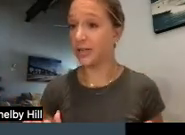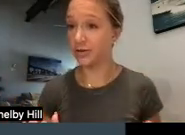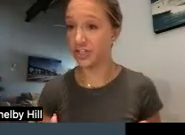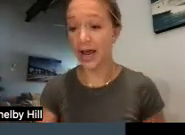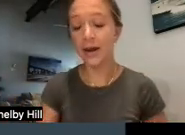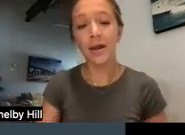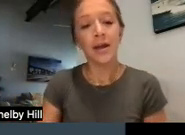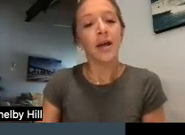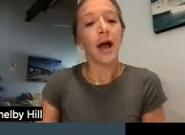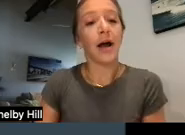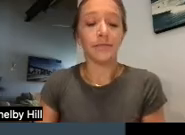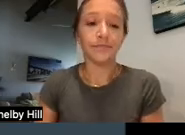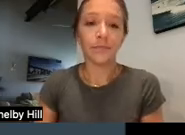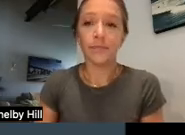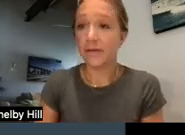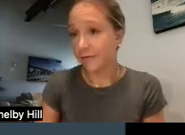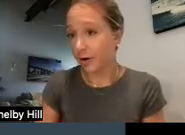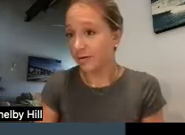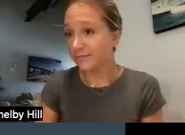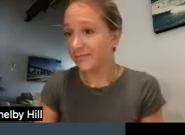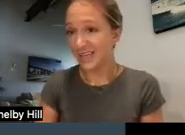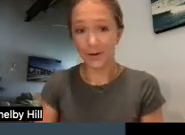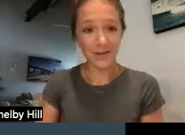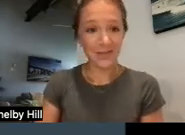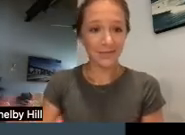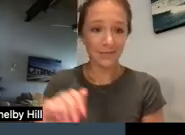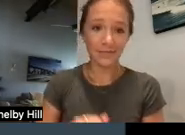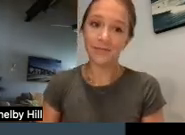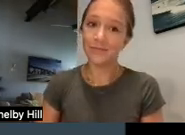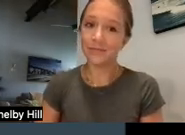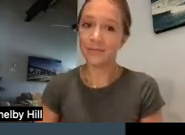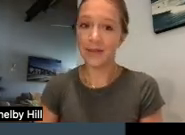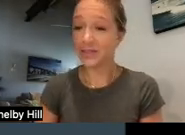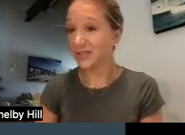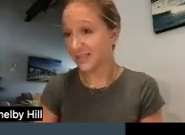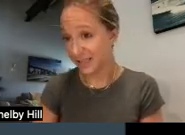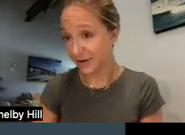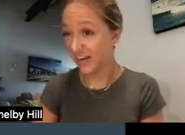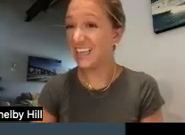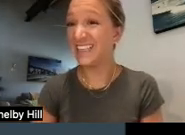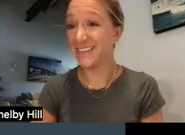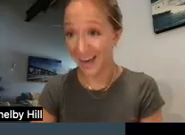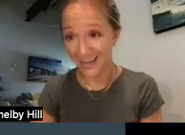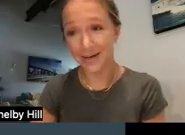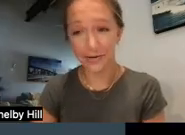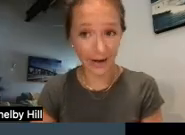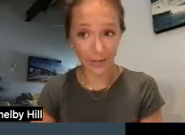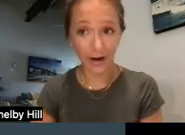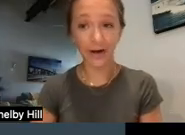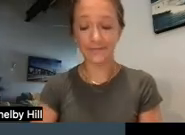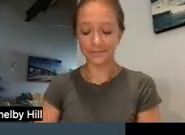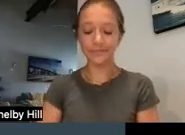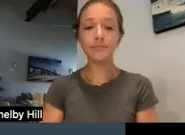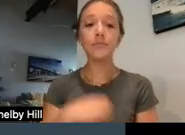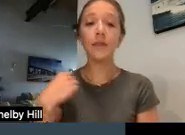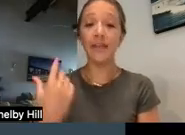drop your answer in the chat. But for today's purpose, the answer is the size of your hand is not a grammatical